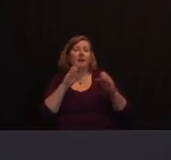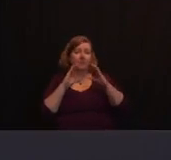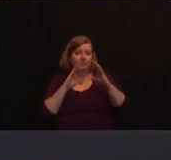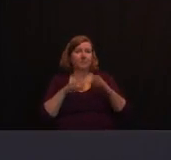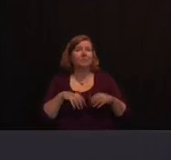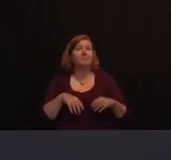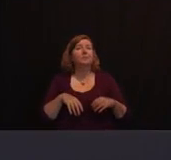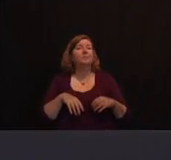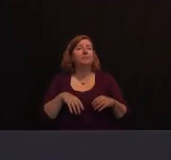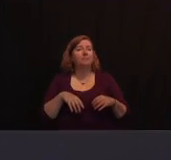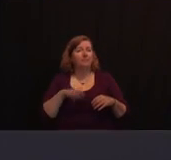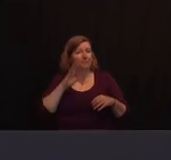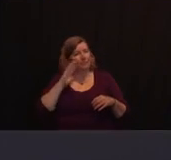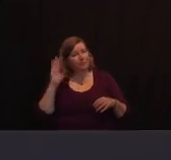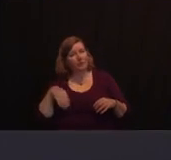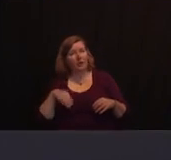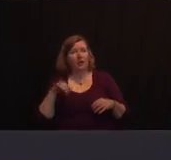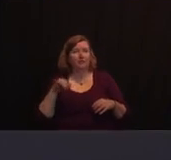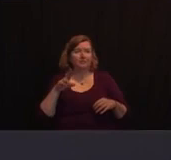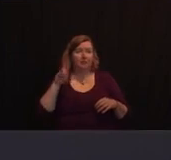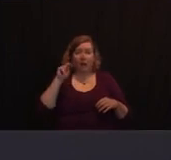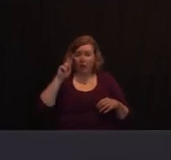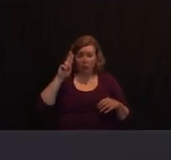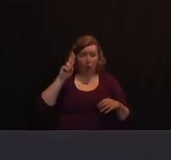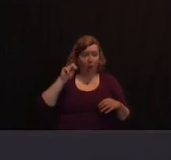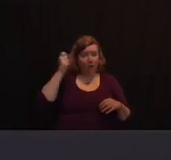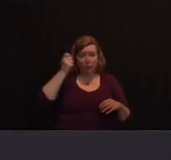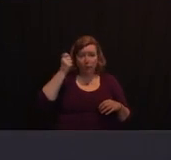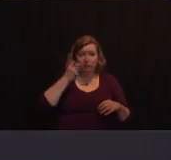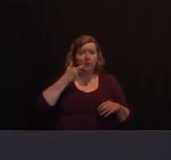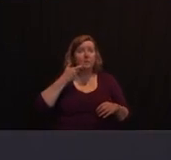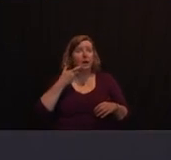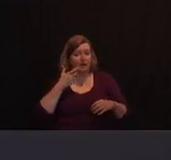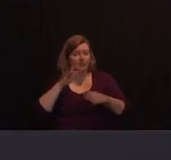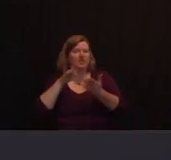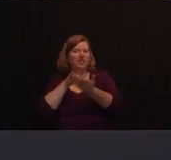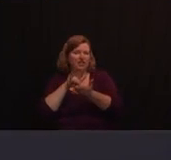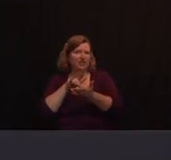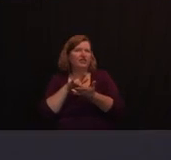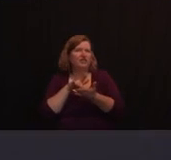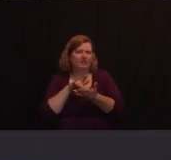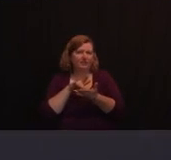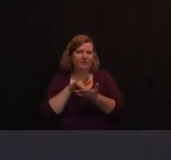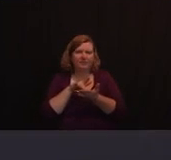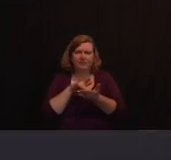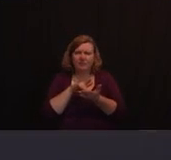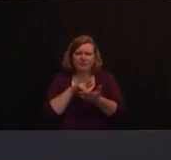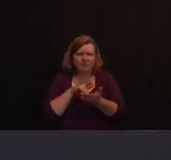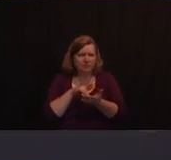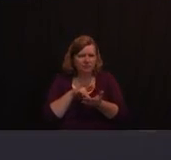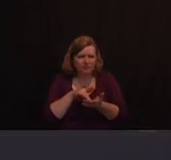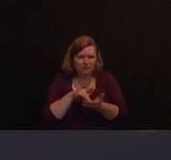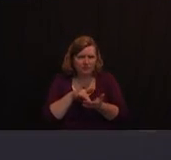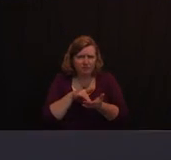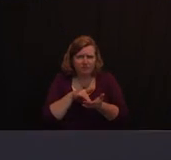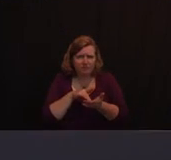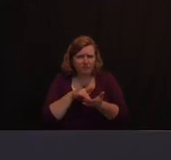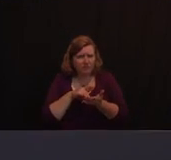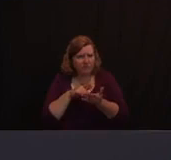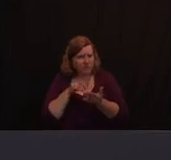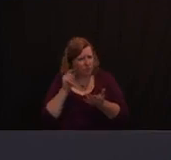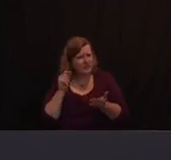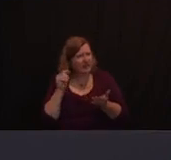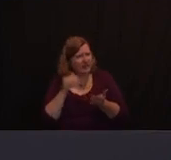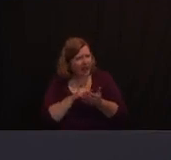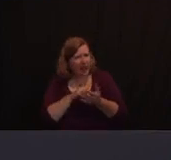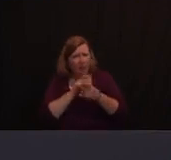unemployment claim, your call center, how many calls a day are they fielding? 20,000? 20,000 calls a